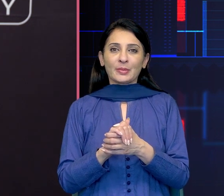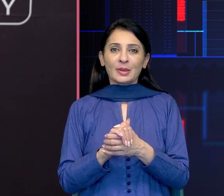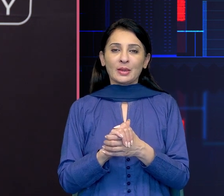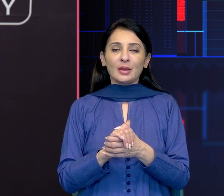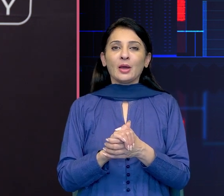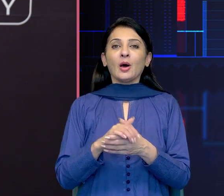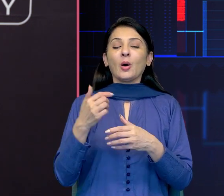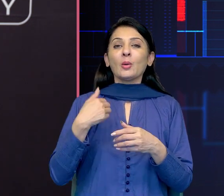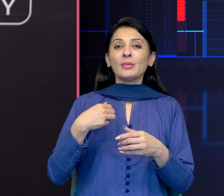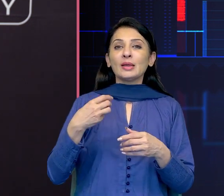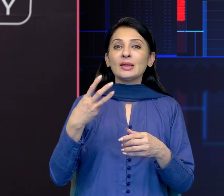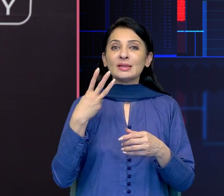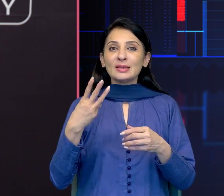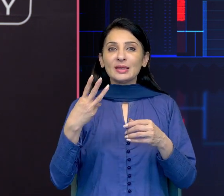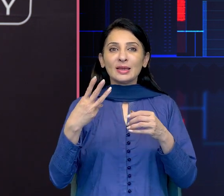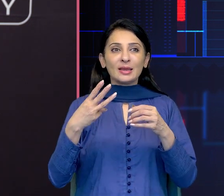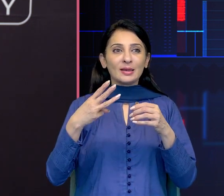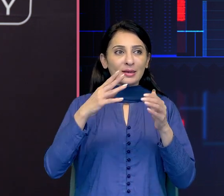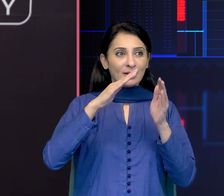three-dimensional